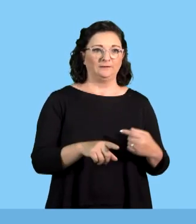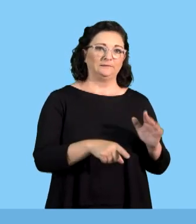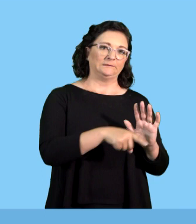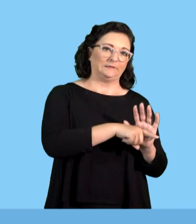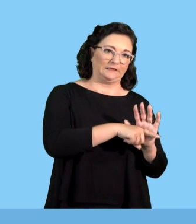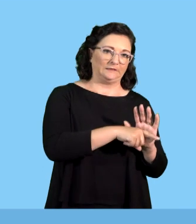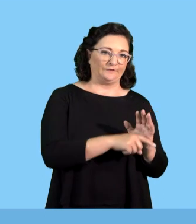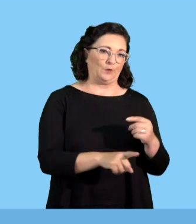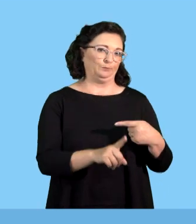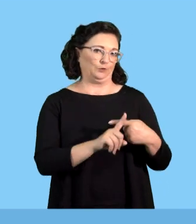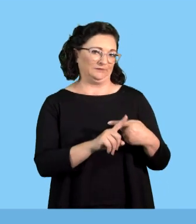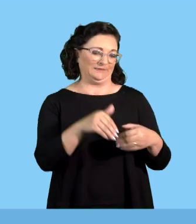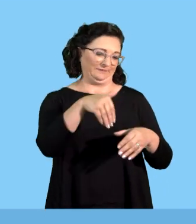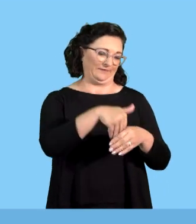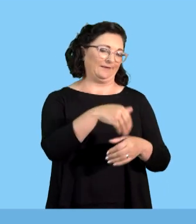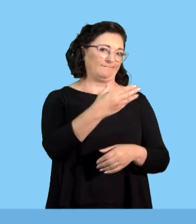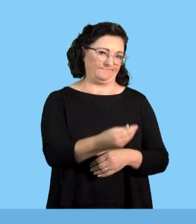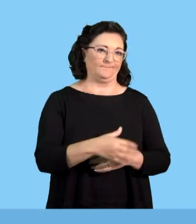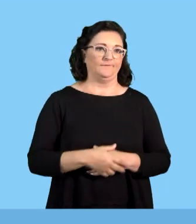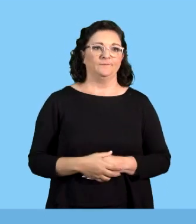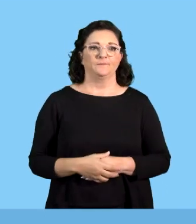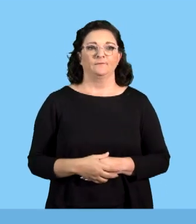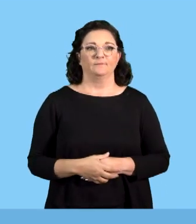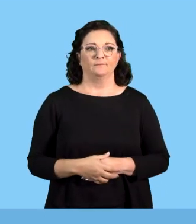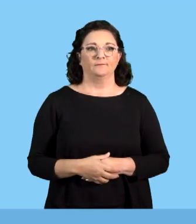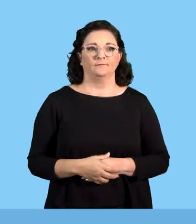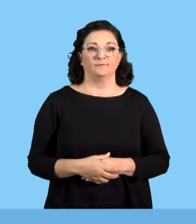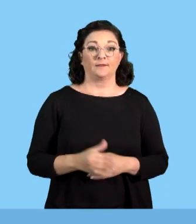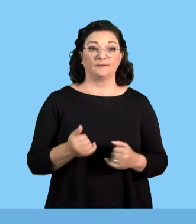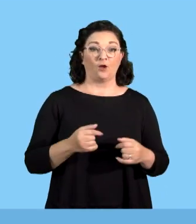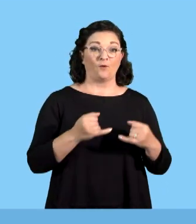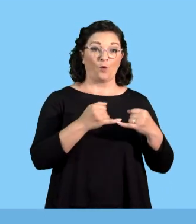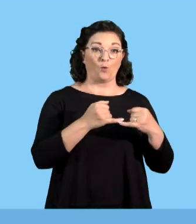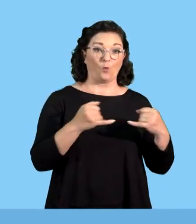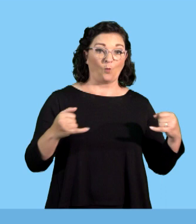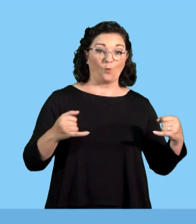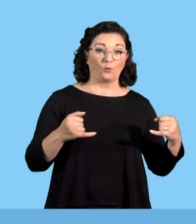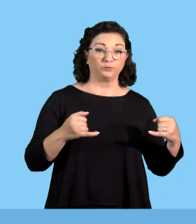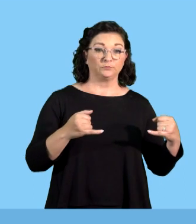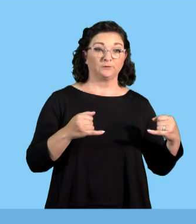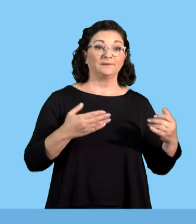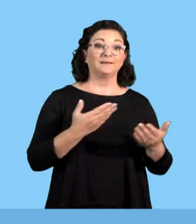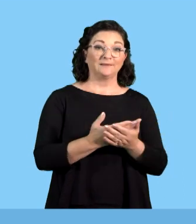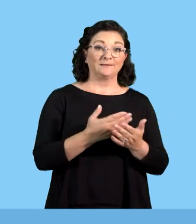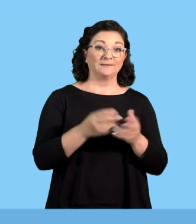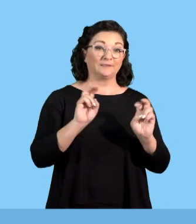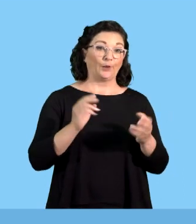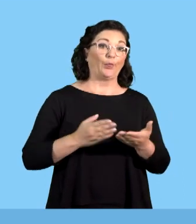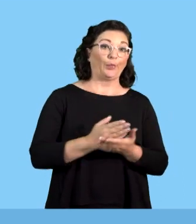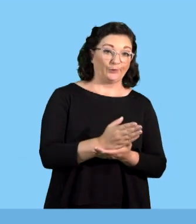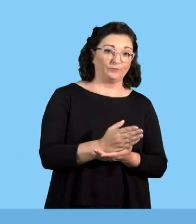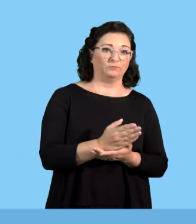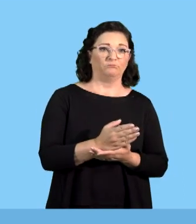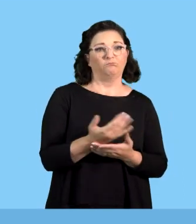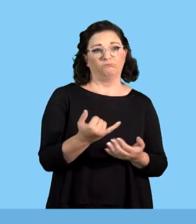negative terminal and a positive terminal. Now, a conducting wire, we know that a conducting wire is just a straight line, so basically